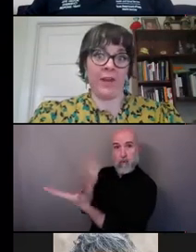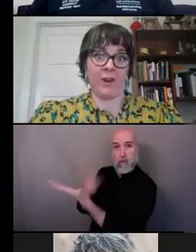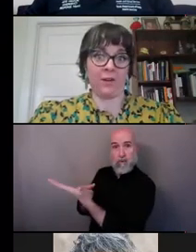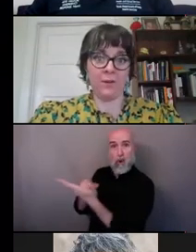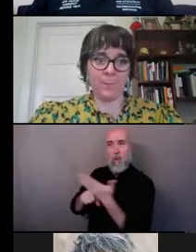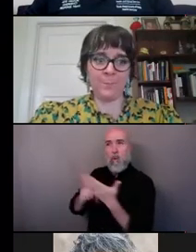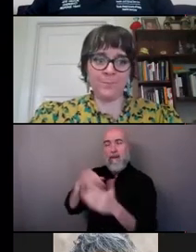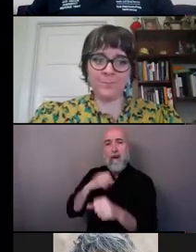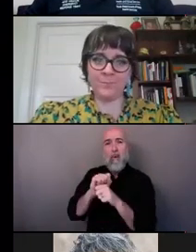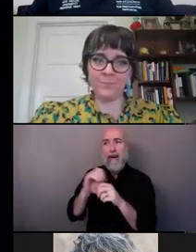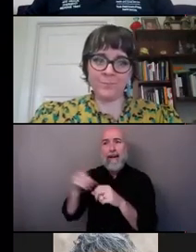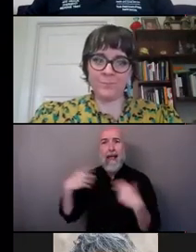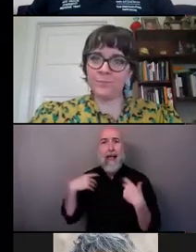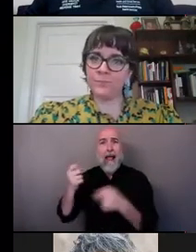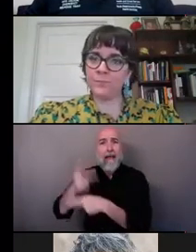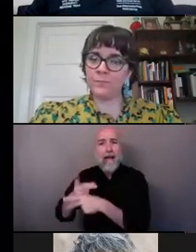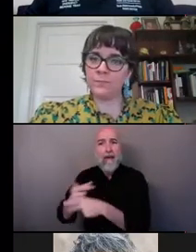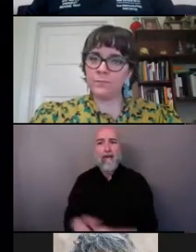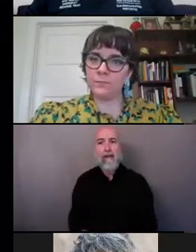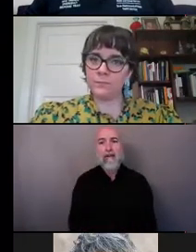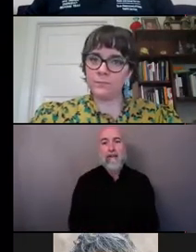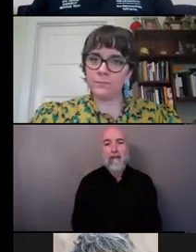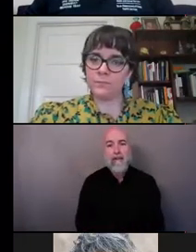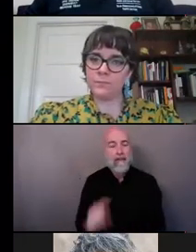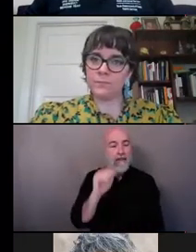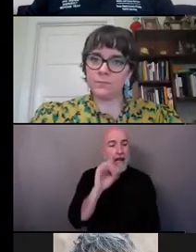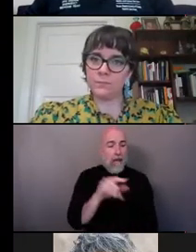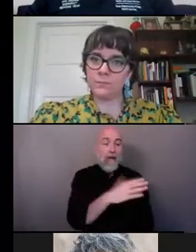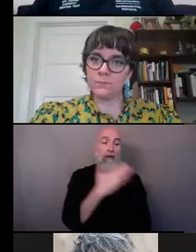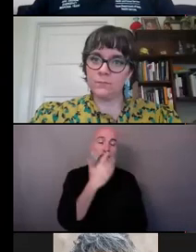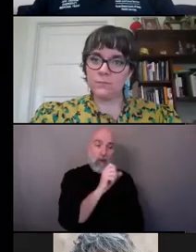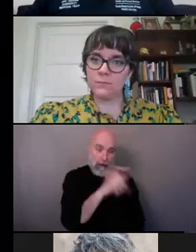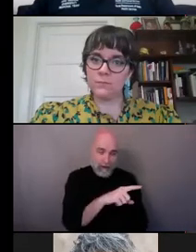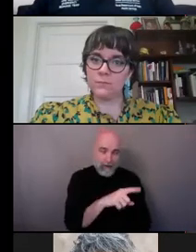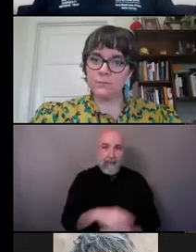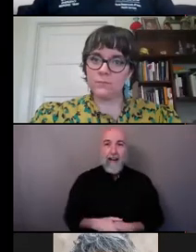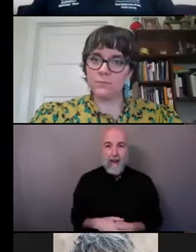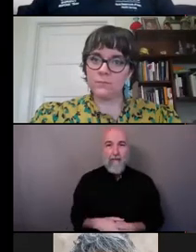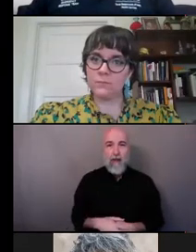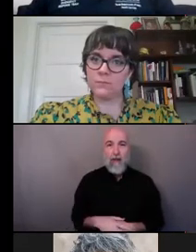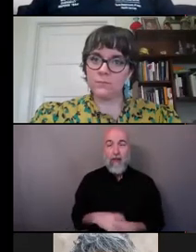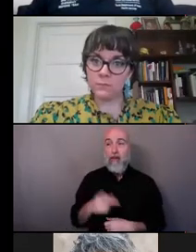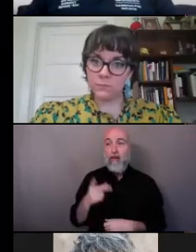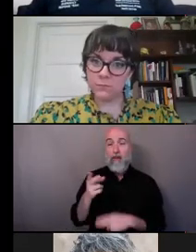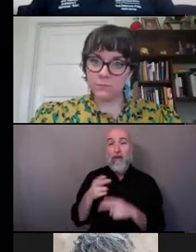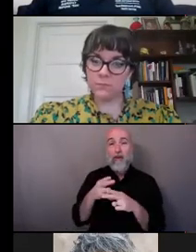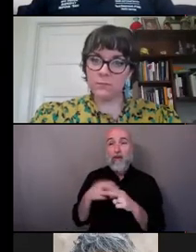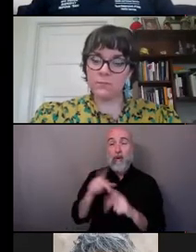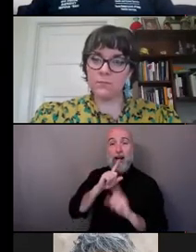in healthcare? A very good question there. The quick and simple answer is,